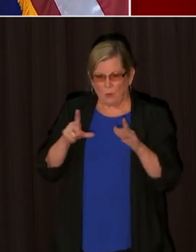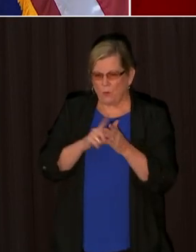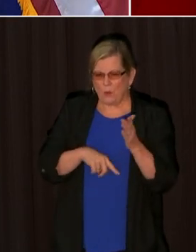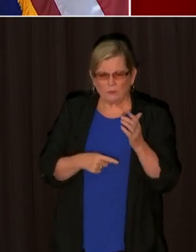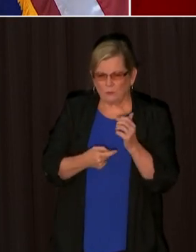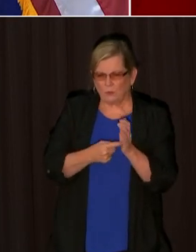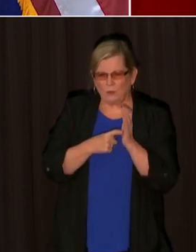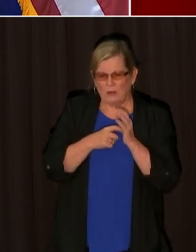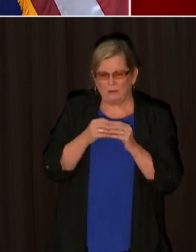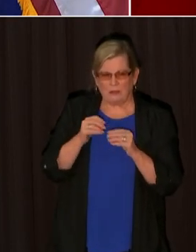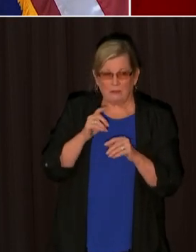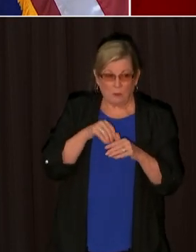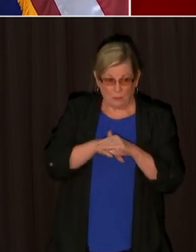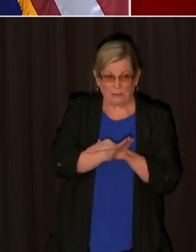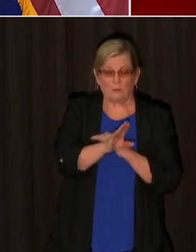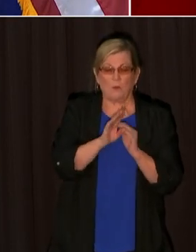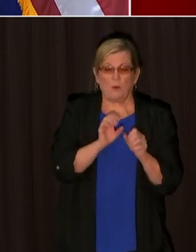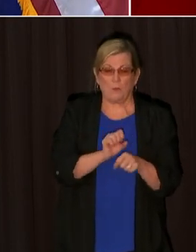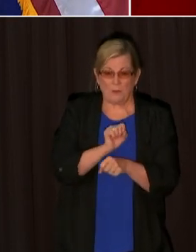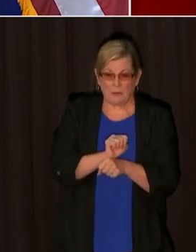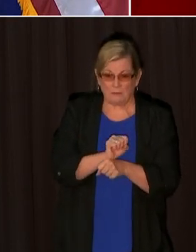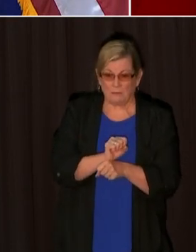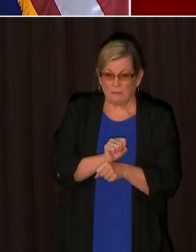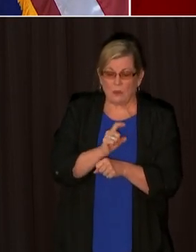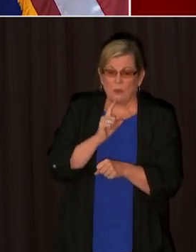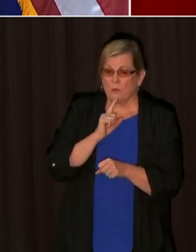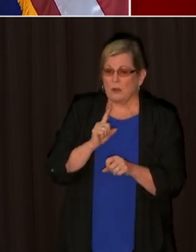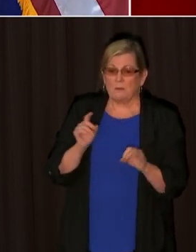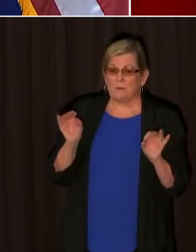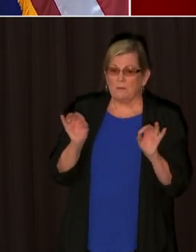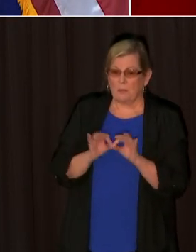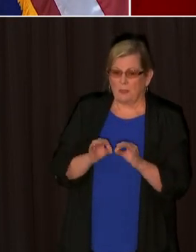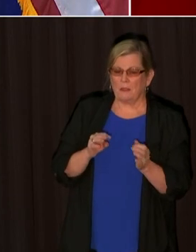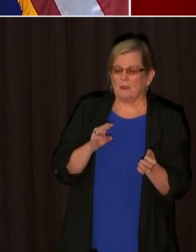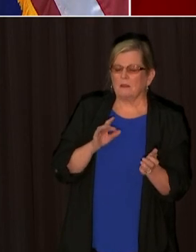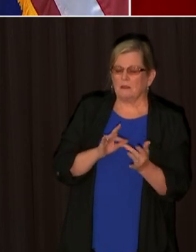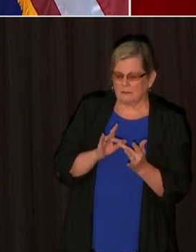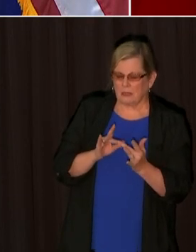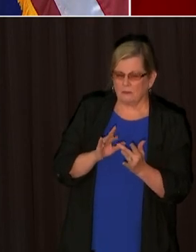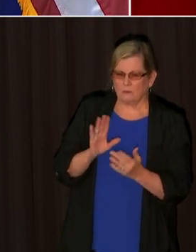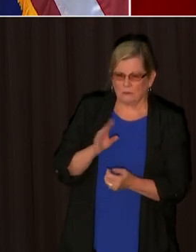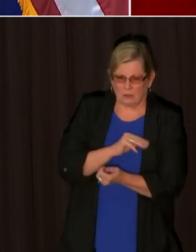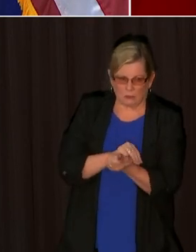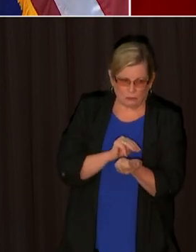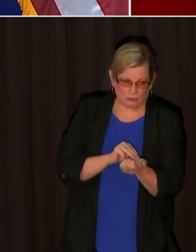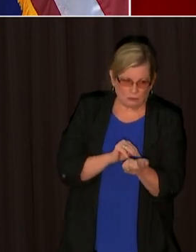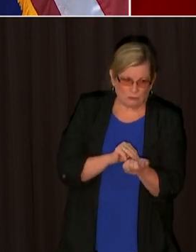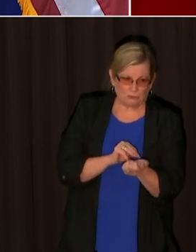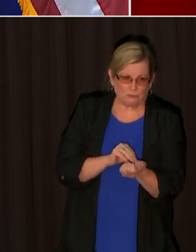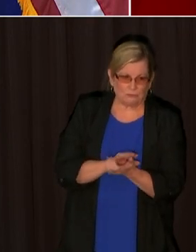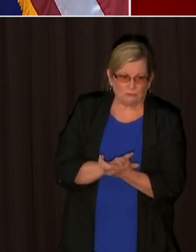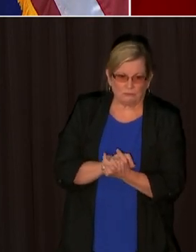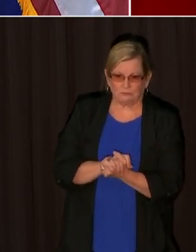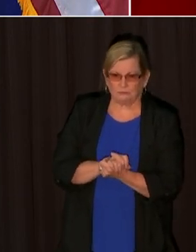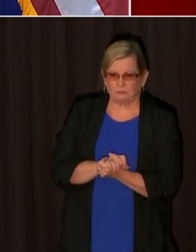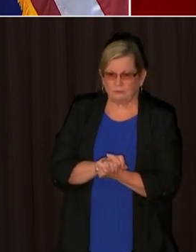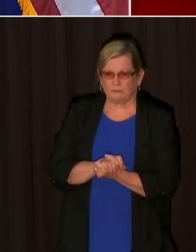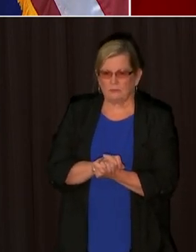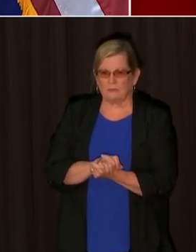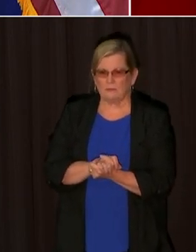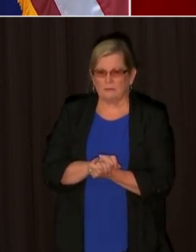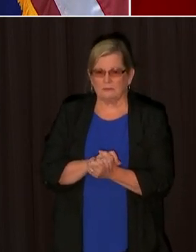remain in contact with your healthcare provider. And then can I follow up on the excessive deaths that are not COVID related,